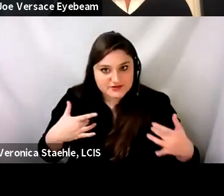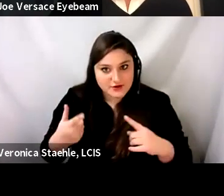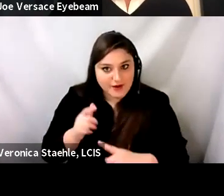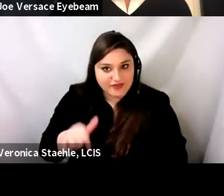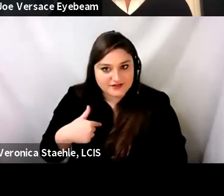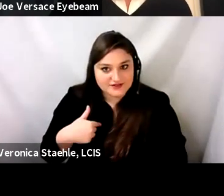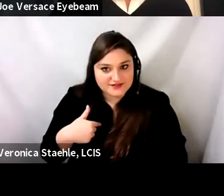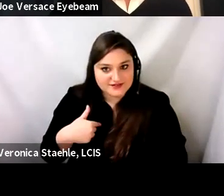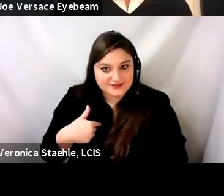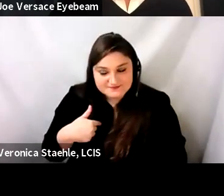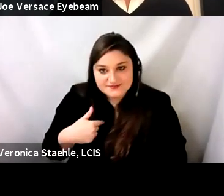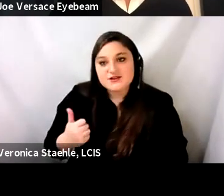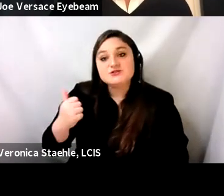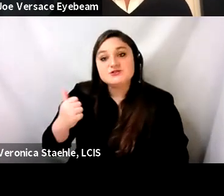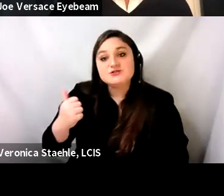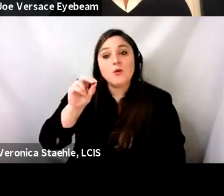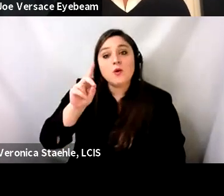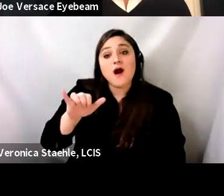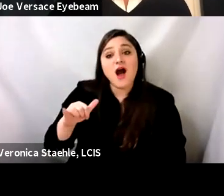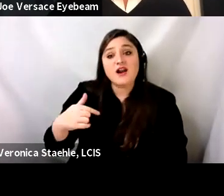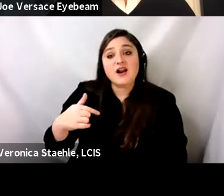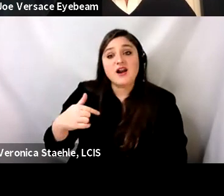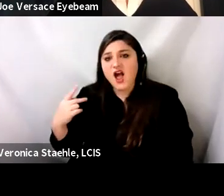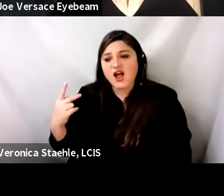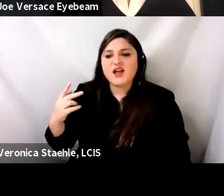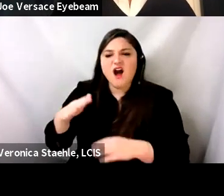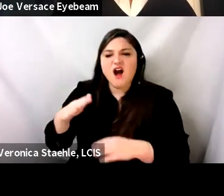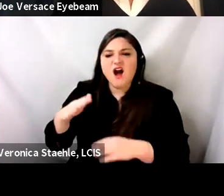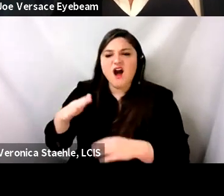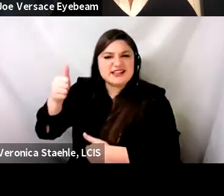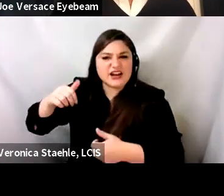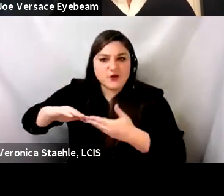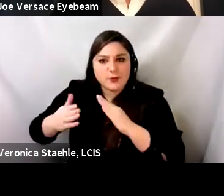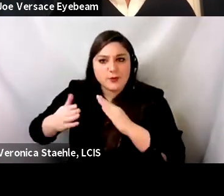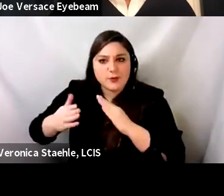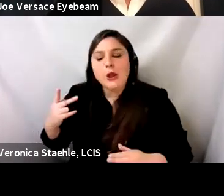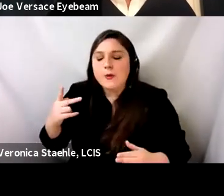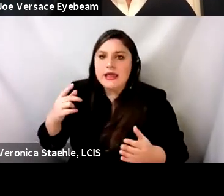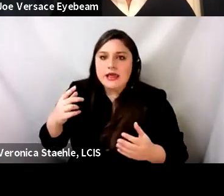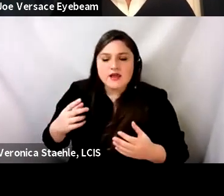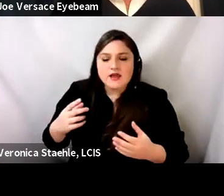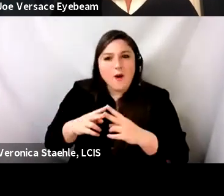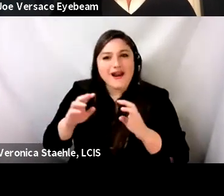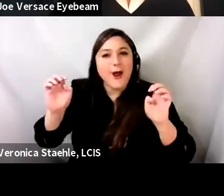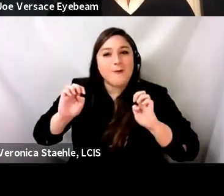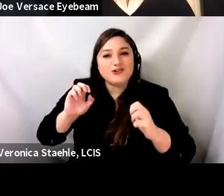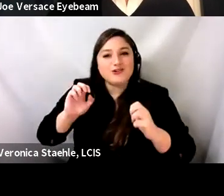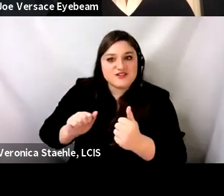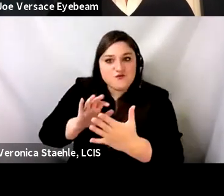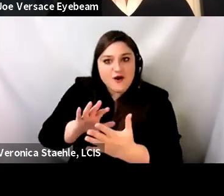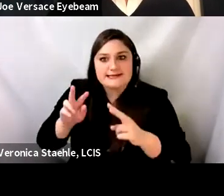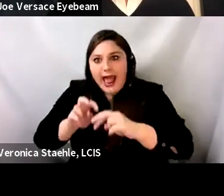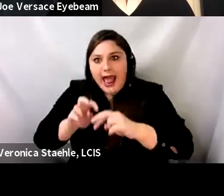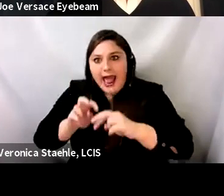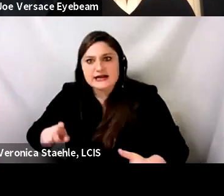the executive committee, essentially went into a triage mode of what are those risks? And for us,